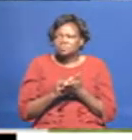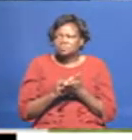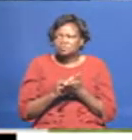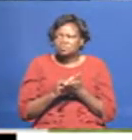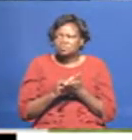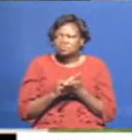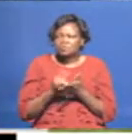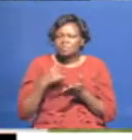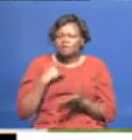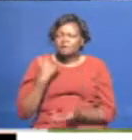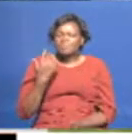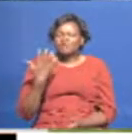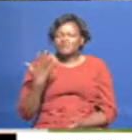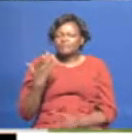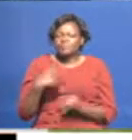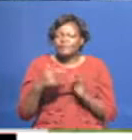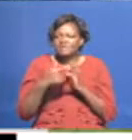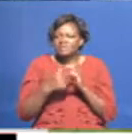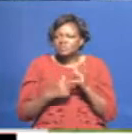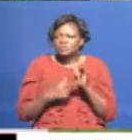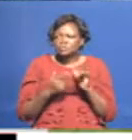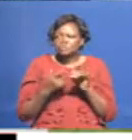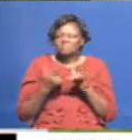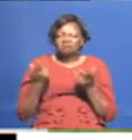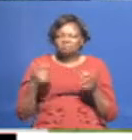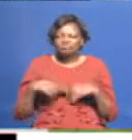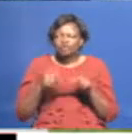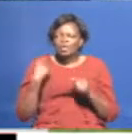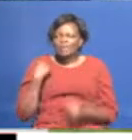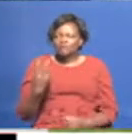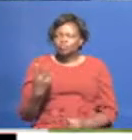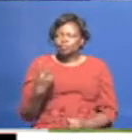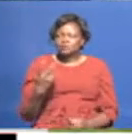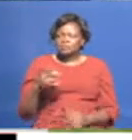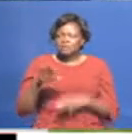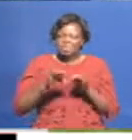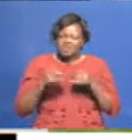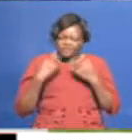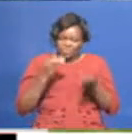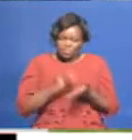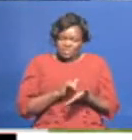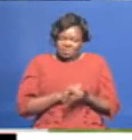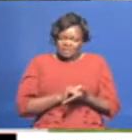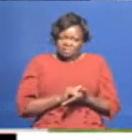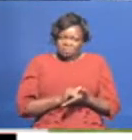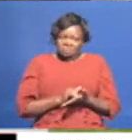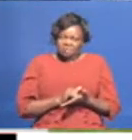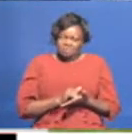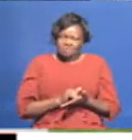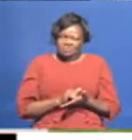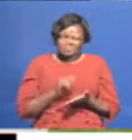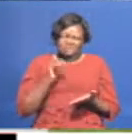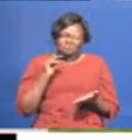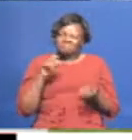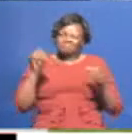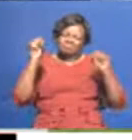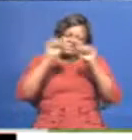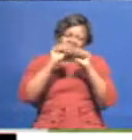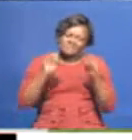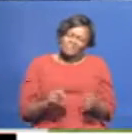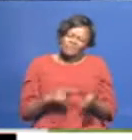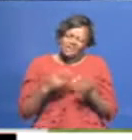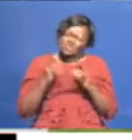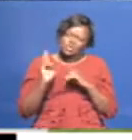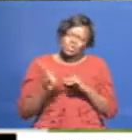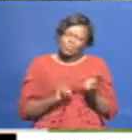number five on the list, they were still on number two. The explanation given was a systems failure, and systems do fail. I do